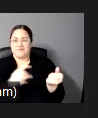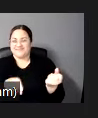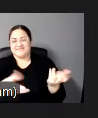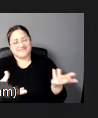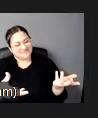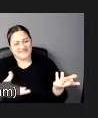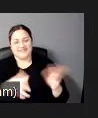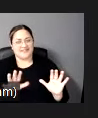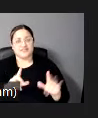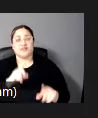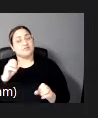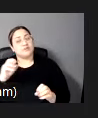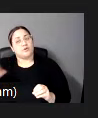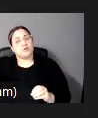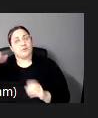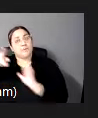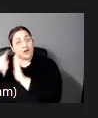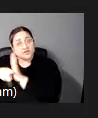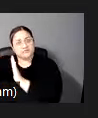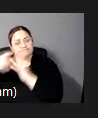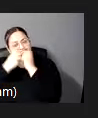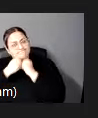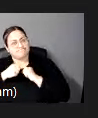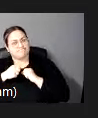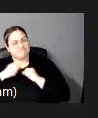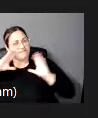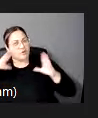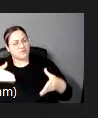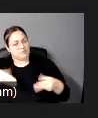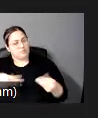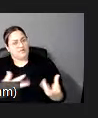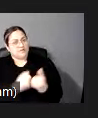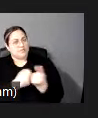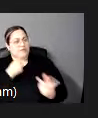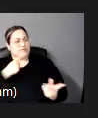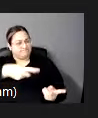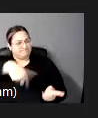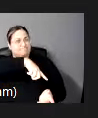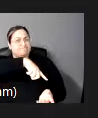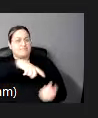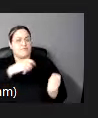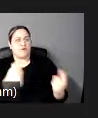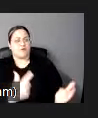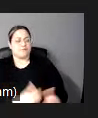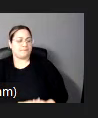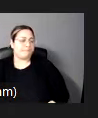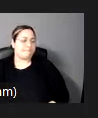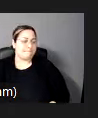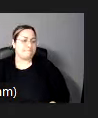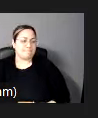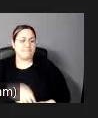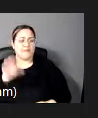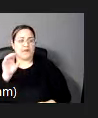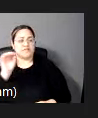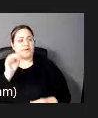people. So here's some care partner estimates. And without going into detail about the numbers are there for you to